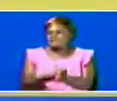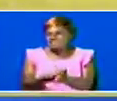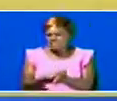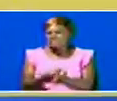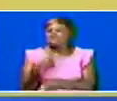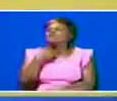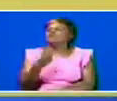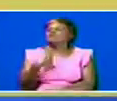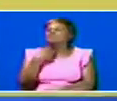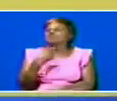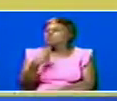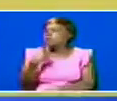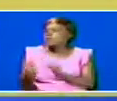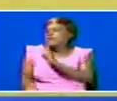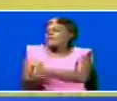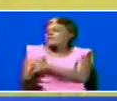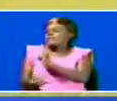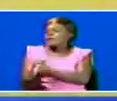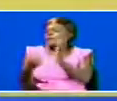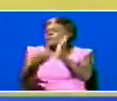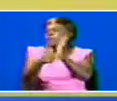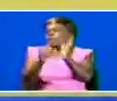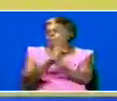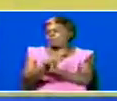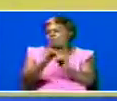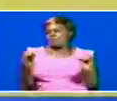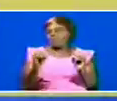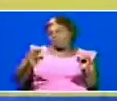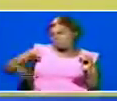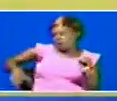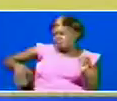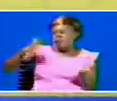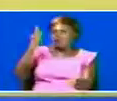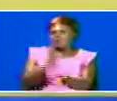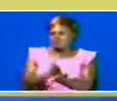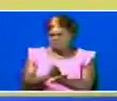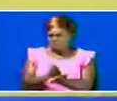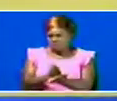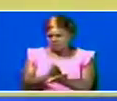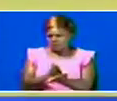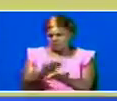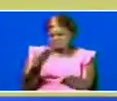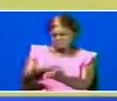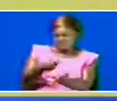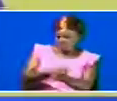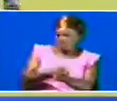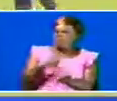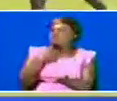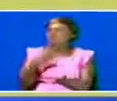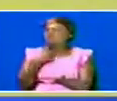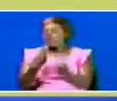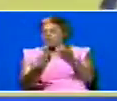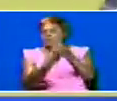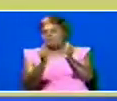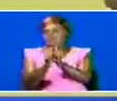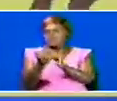The union has not revealed the technicality issue that brought about the delay in the confirmation. In terms of finances, the union is in partnership